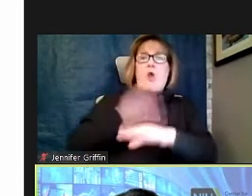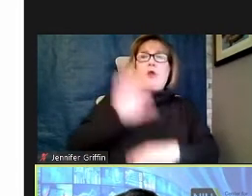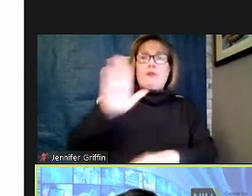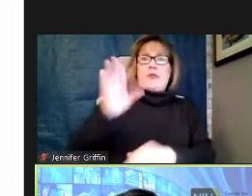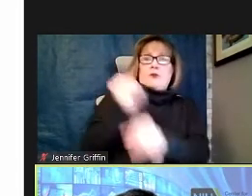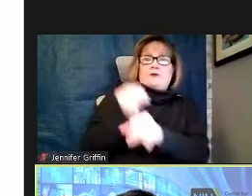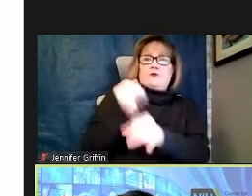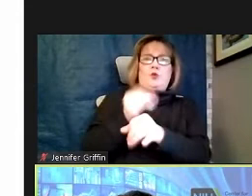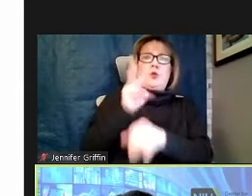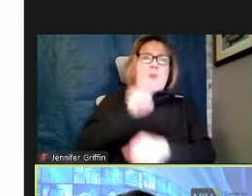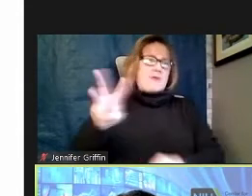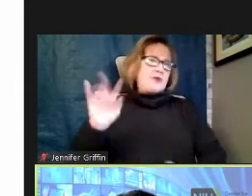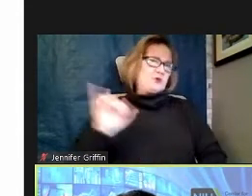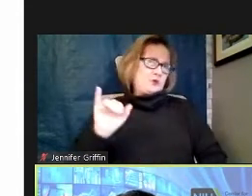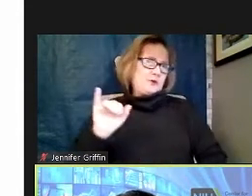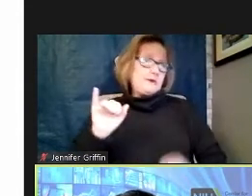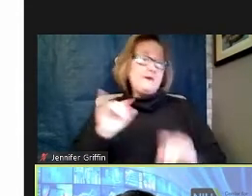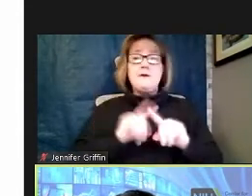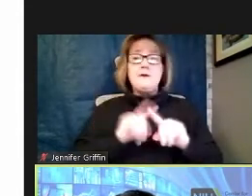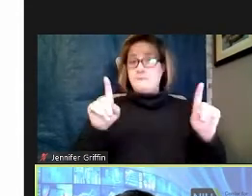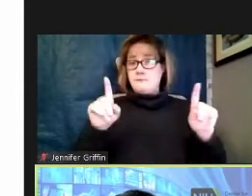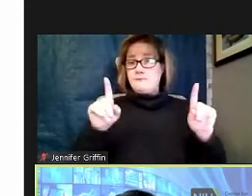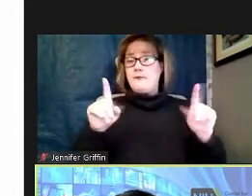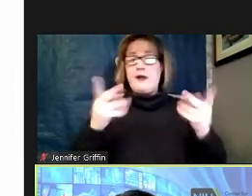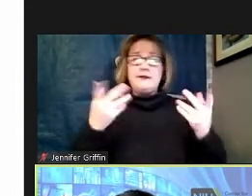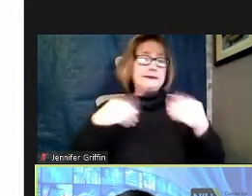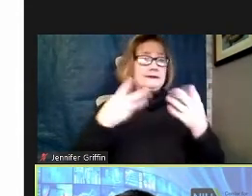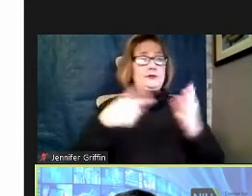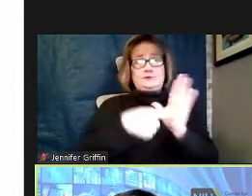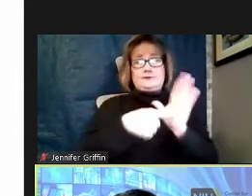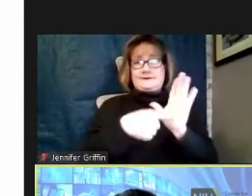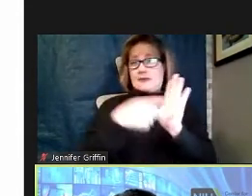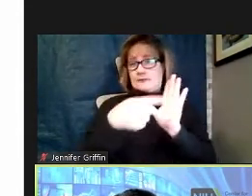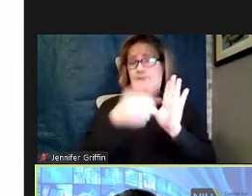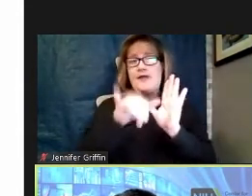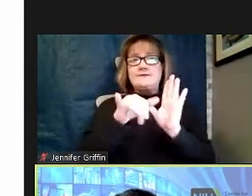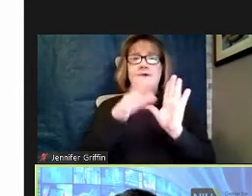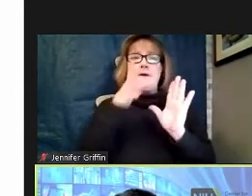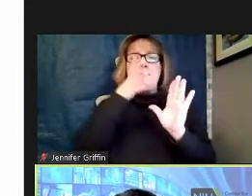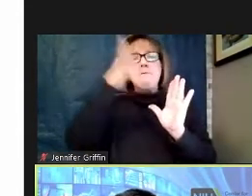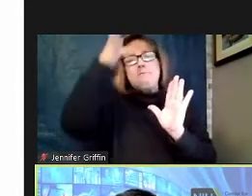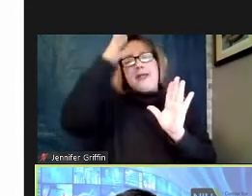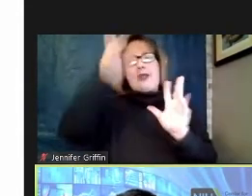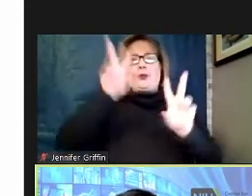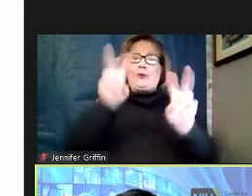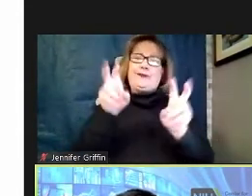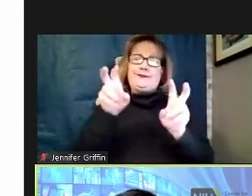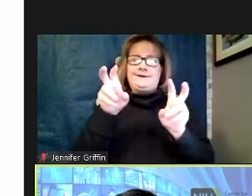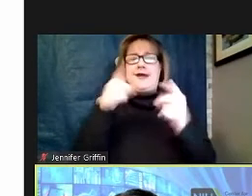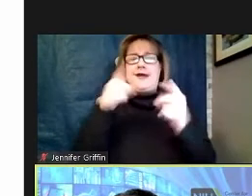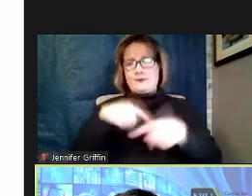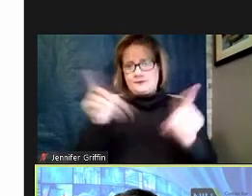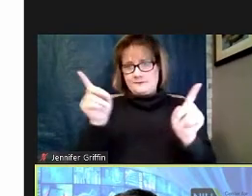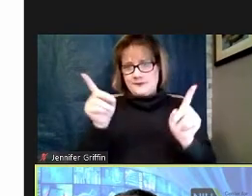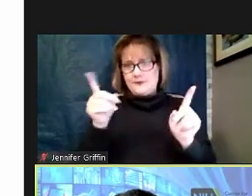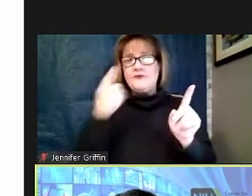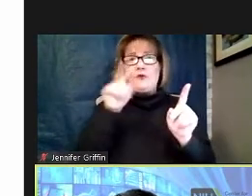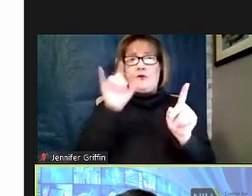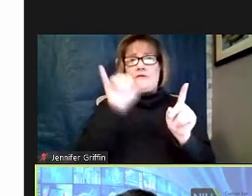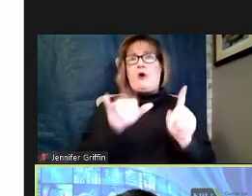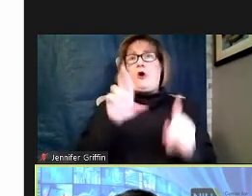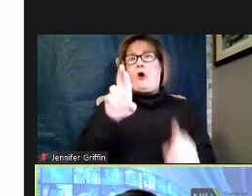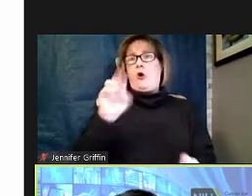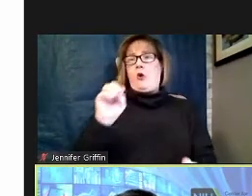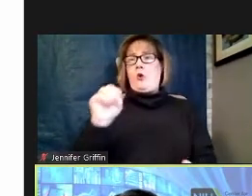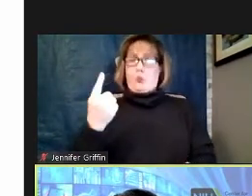webpage. But looking at an example of, this is a parent announcement. So this is the parent announcement for the